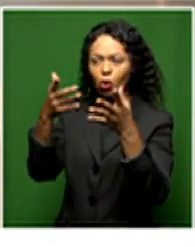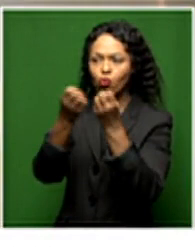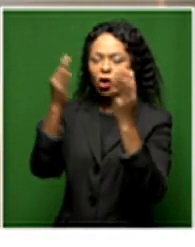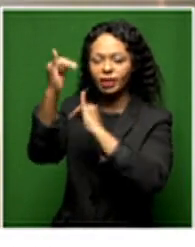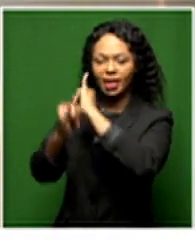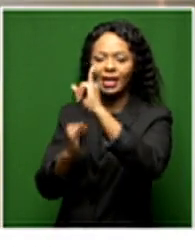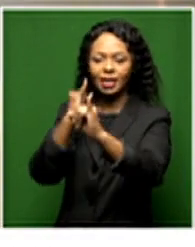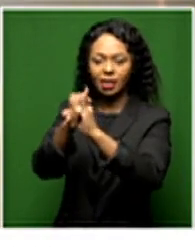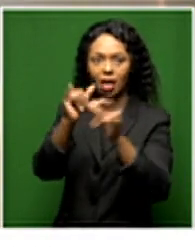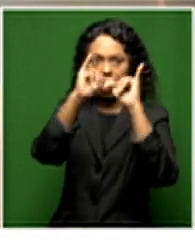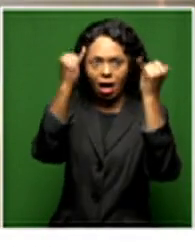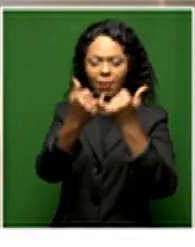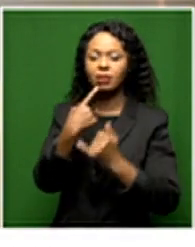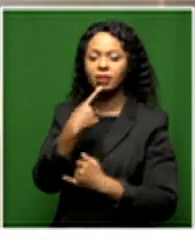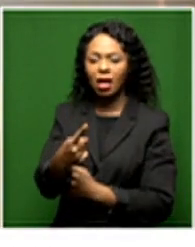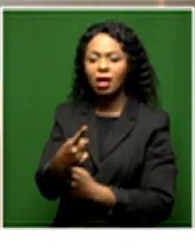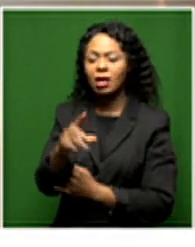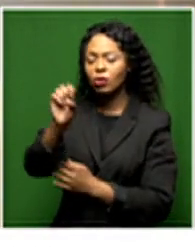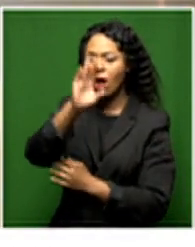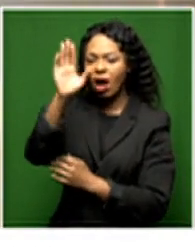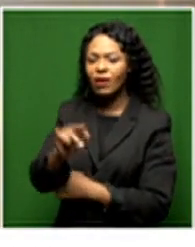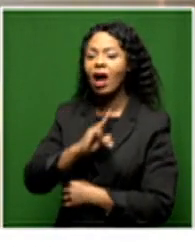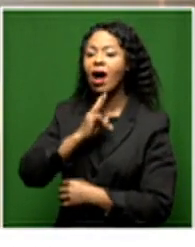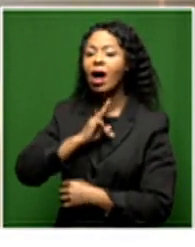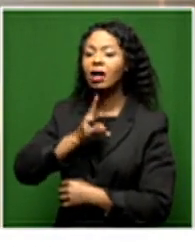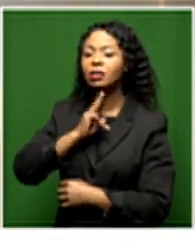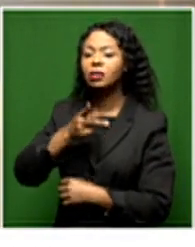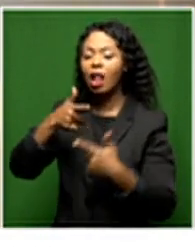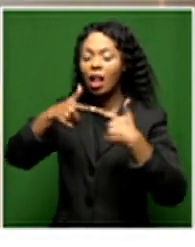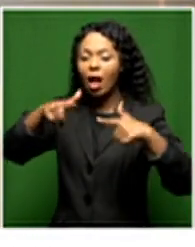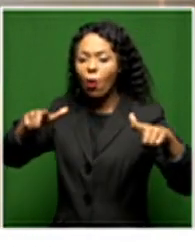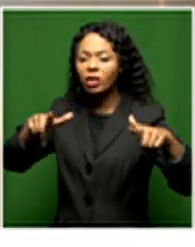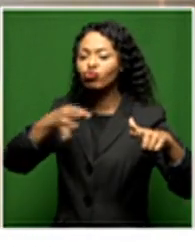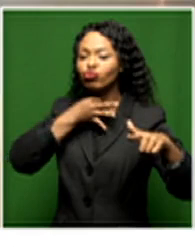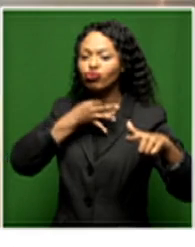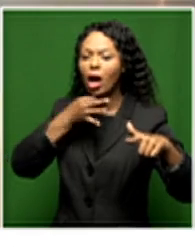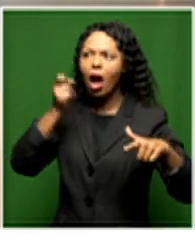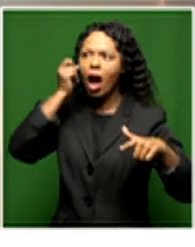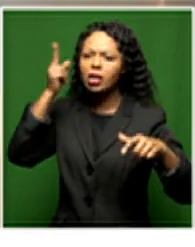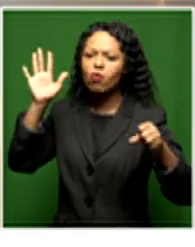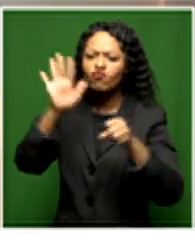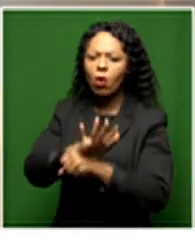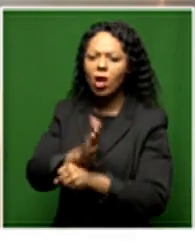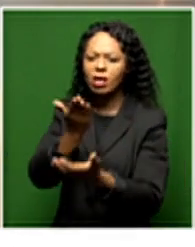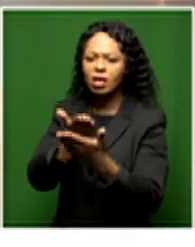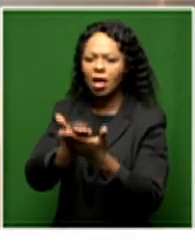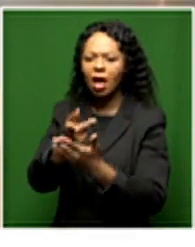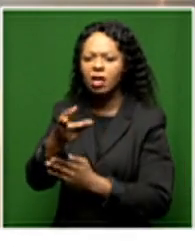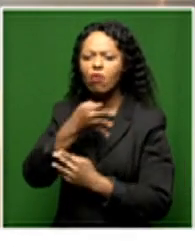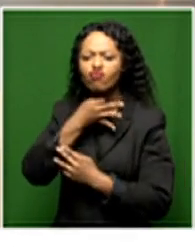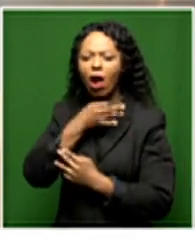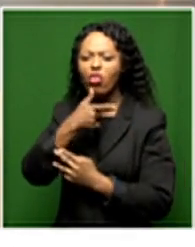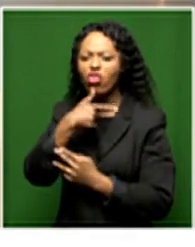internationally, is that we do tend to have an accent that people can understand as opposed to other countries. So that obviously held